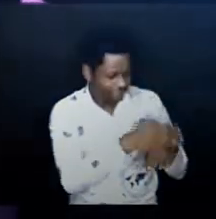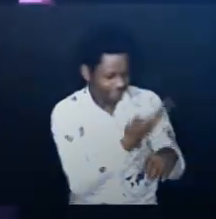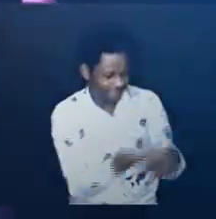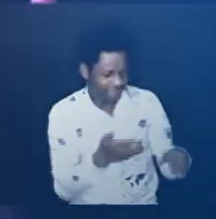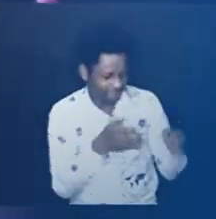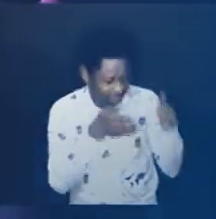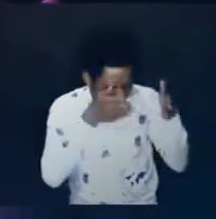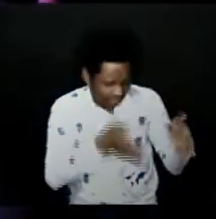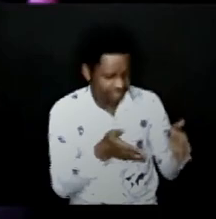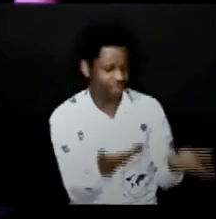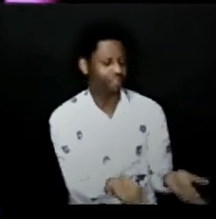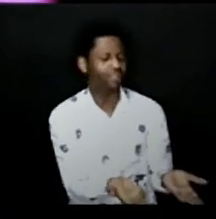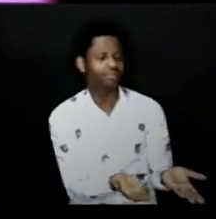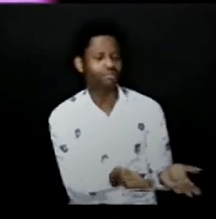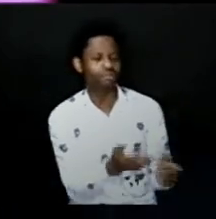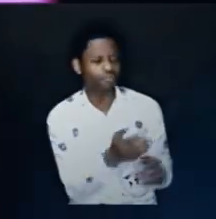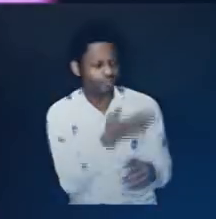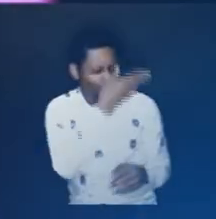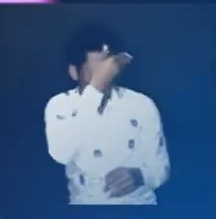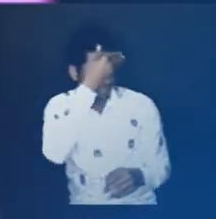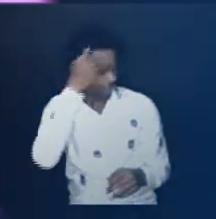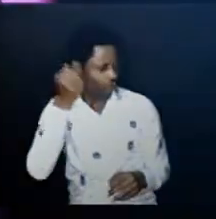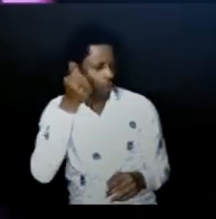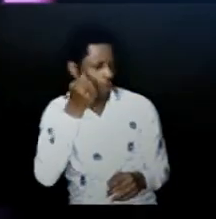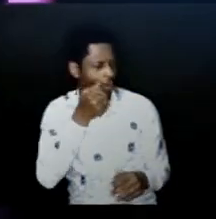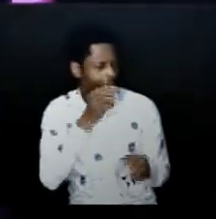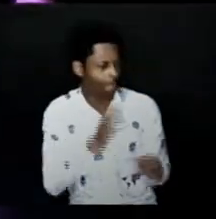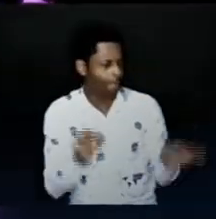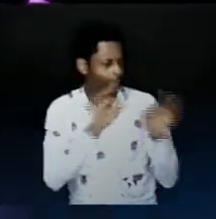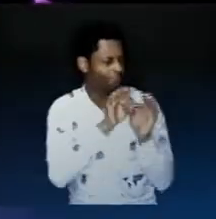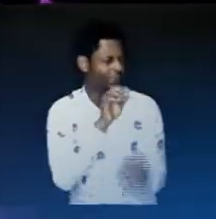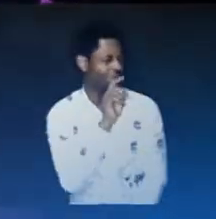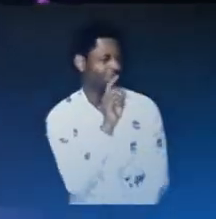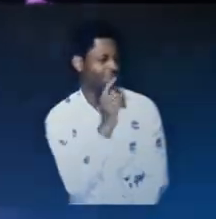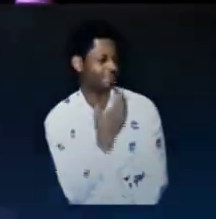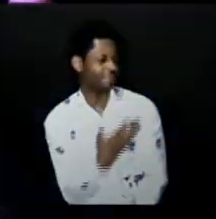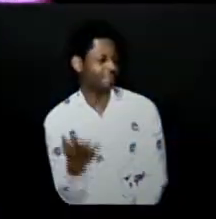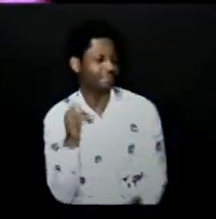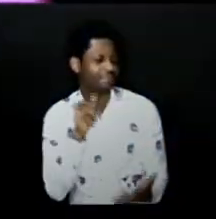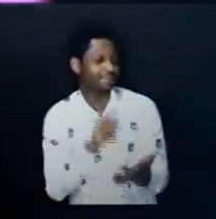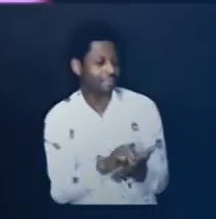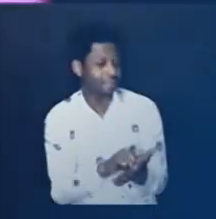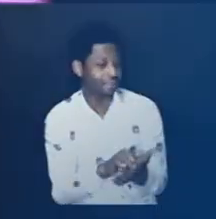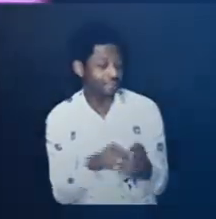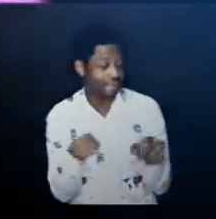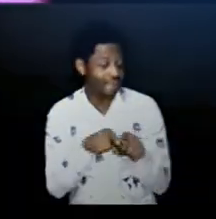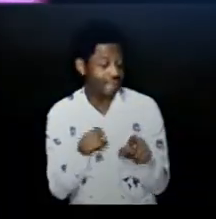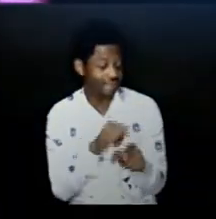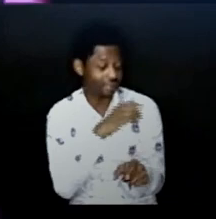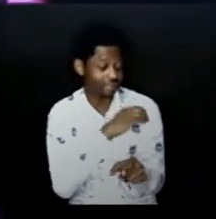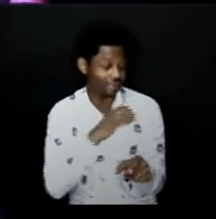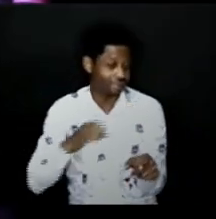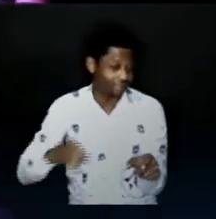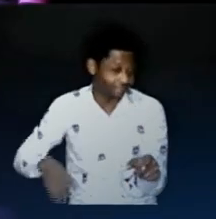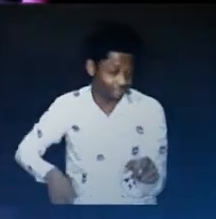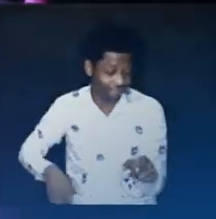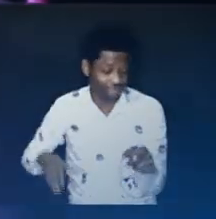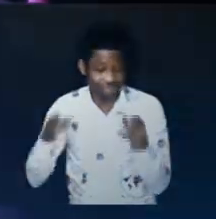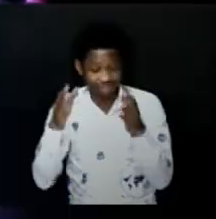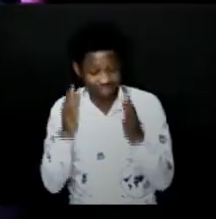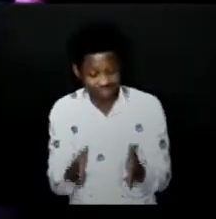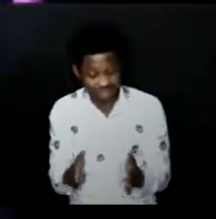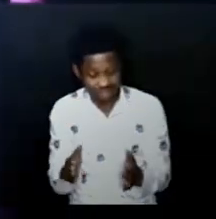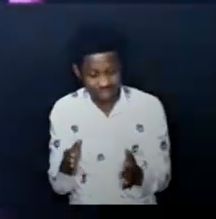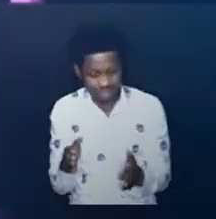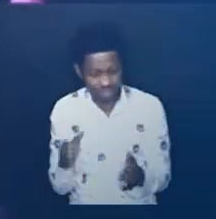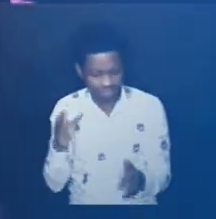things. They have forgotten one thing. That as Christians, they were citizens